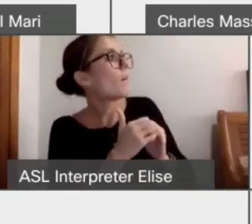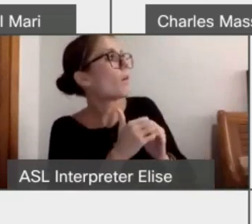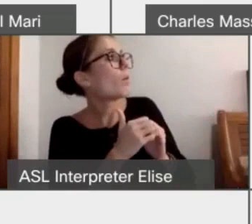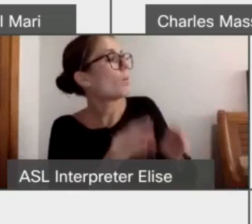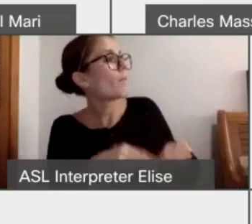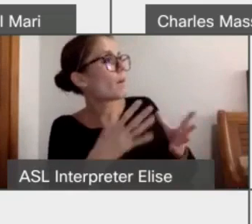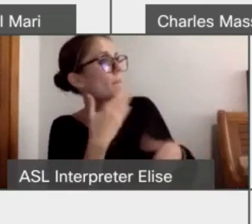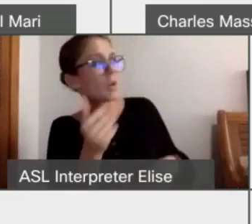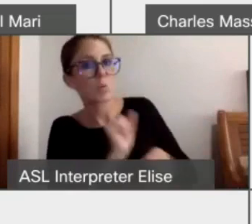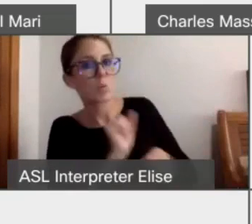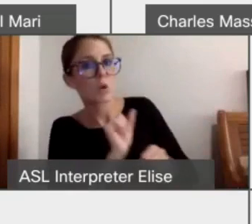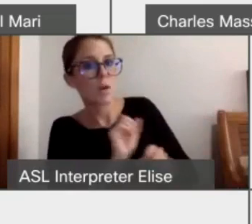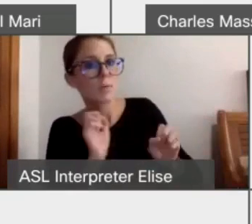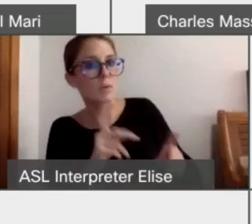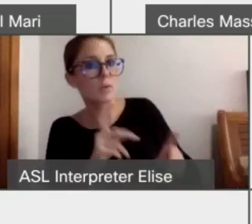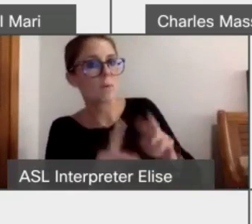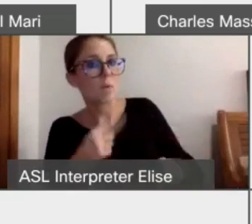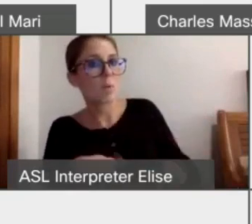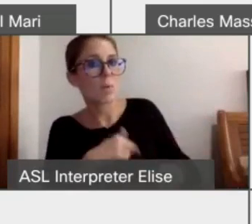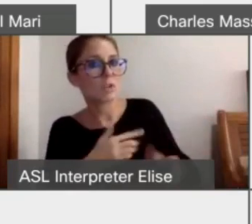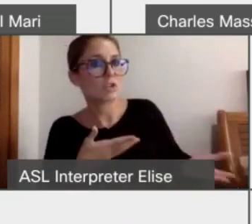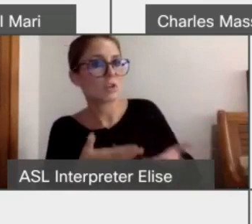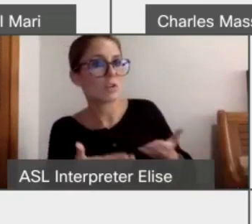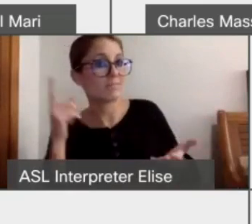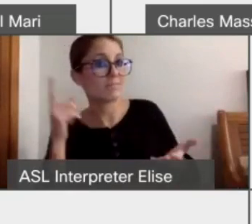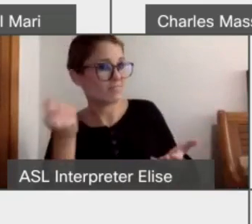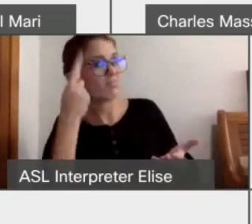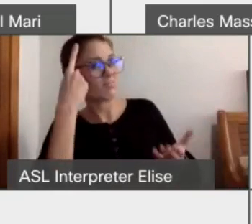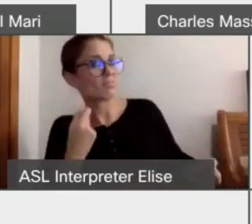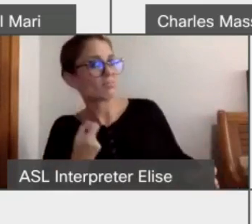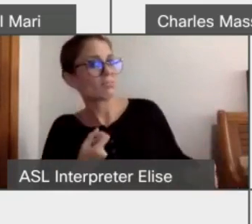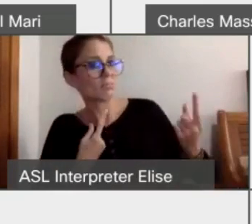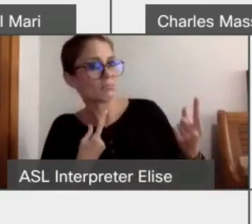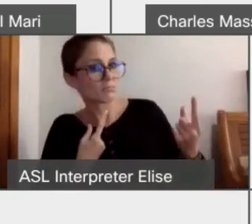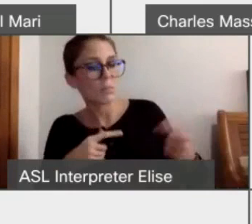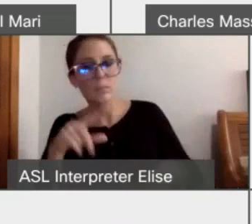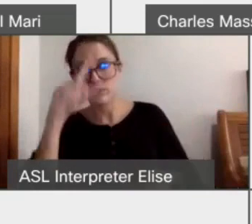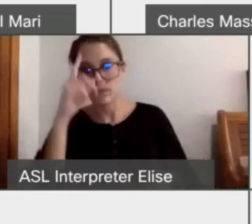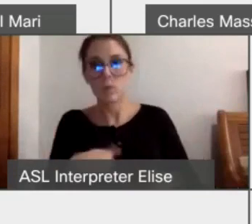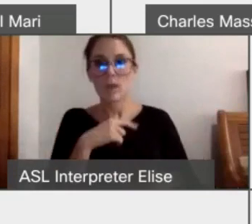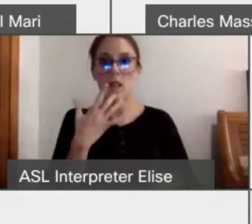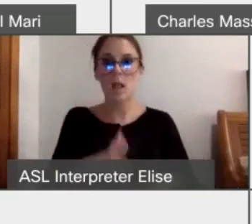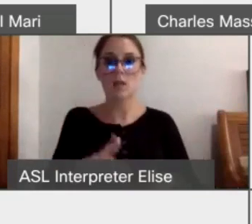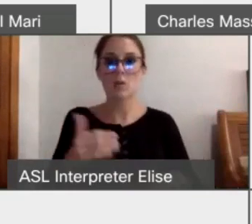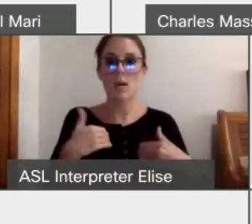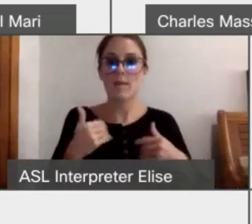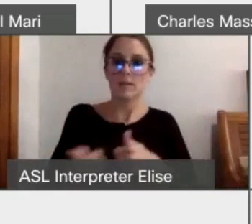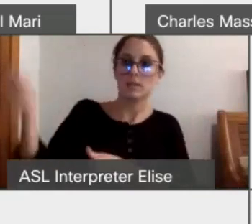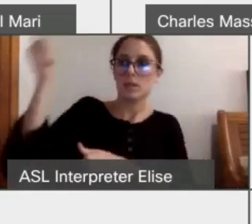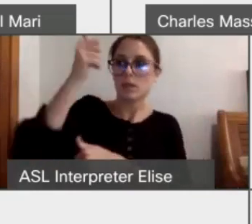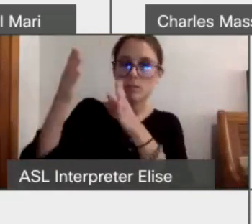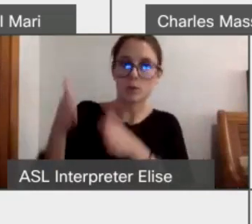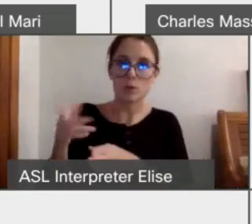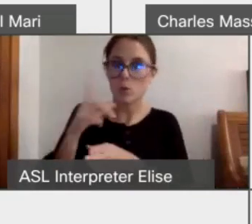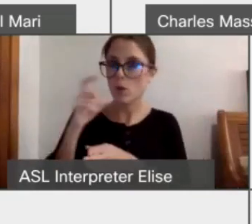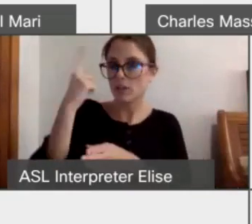employment opportunities for the people that we're serving? And she completely got it. And so she, I think we're so lucky to have an executive, and then she has